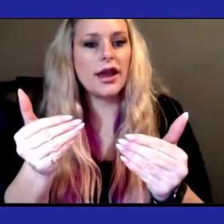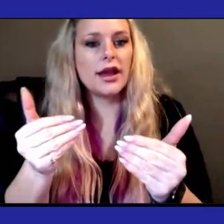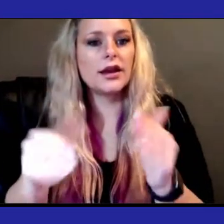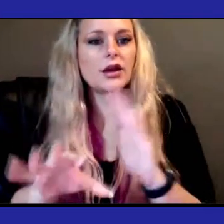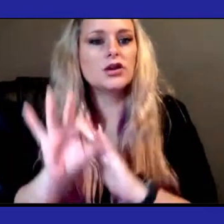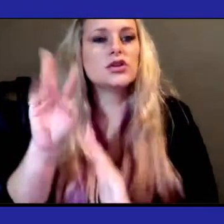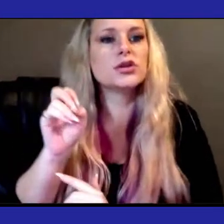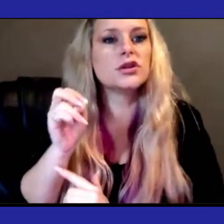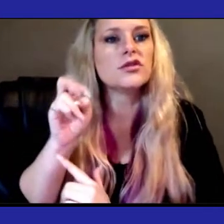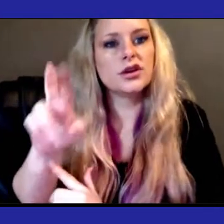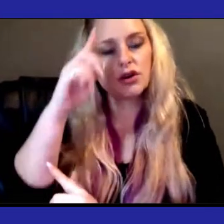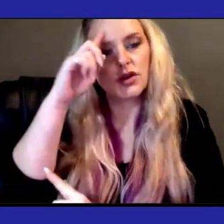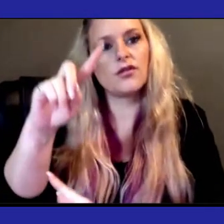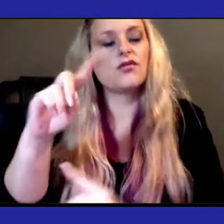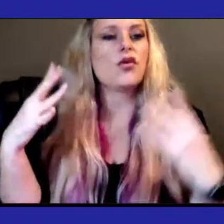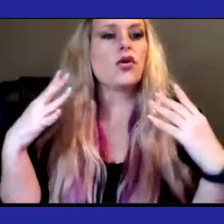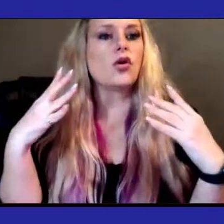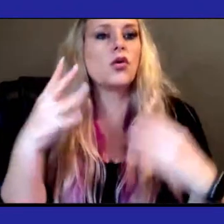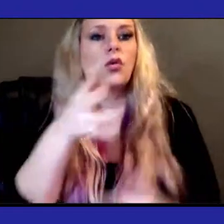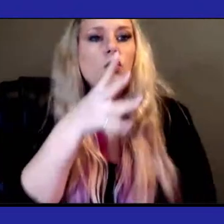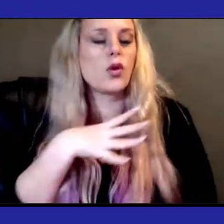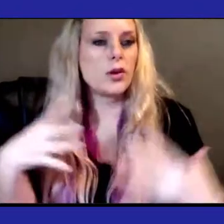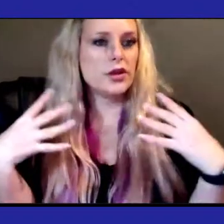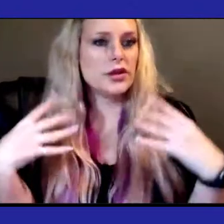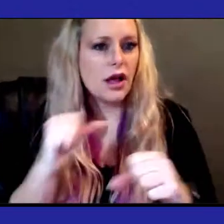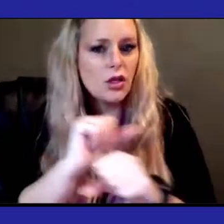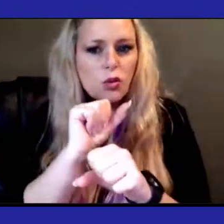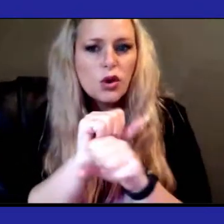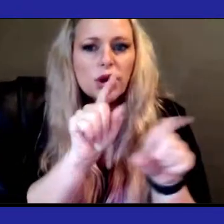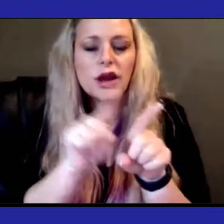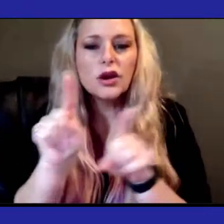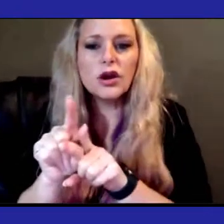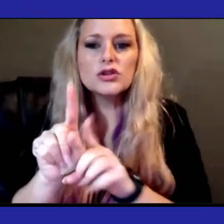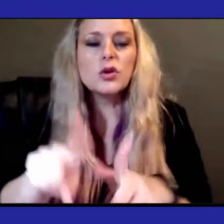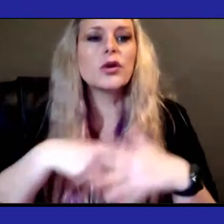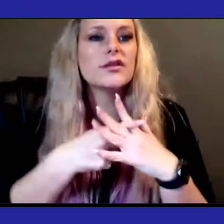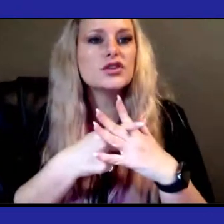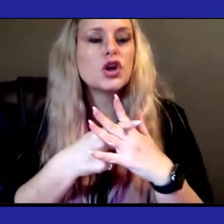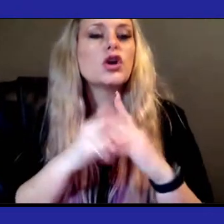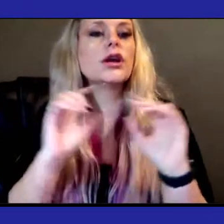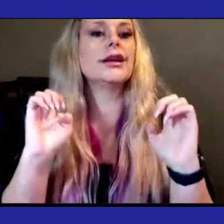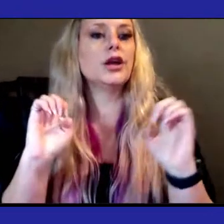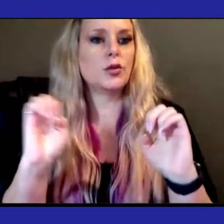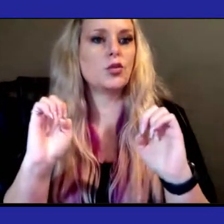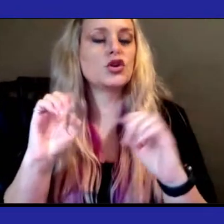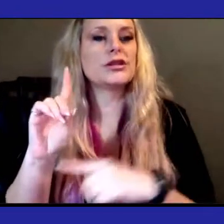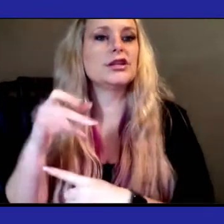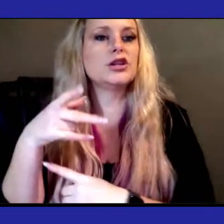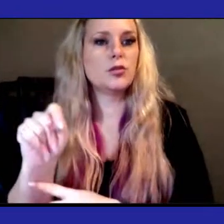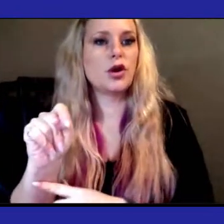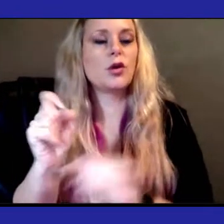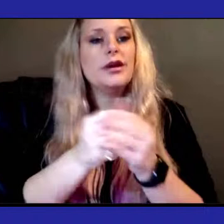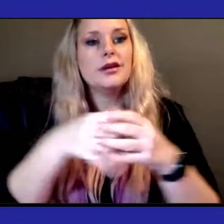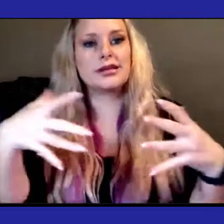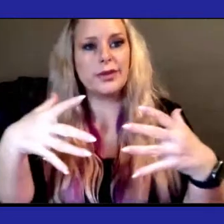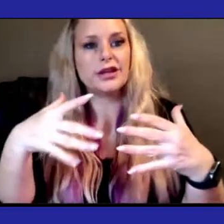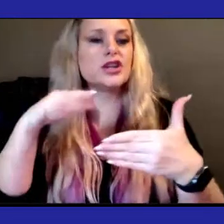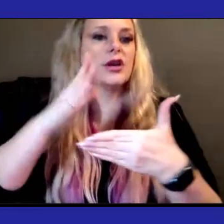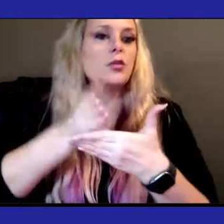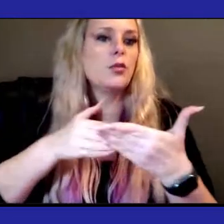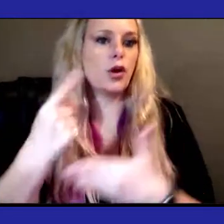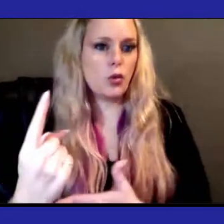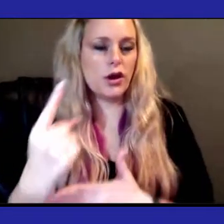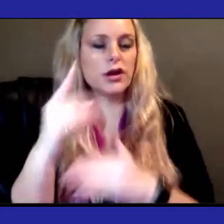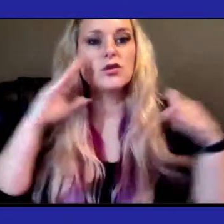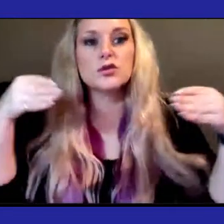health work. And at Elmhurst, we have started the exciting work of our emergency department expansion phase 1, which is focused on the administrative